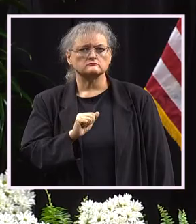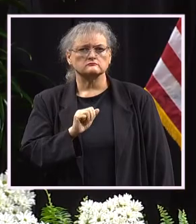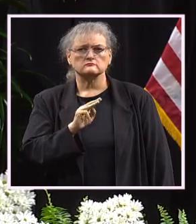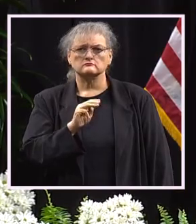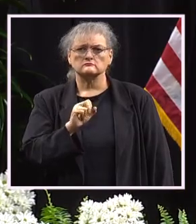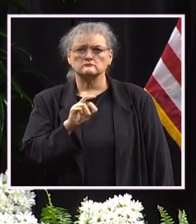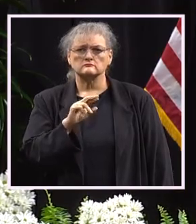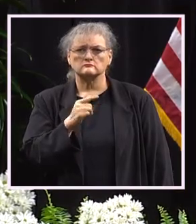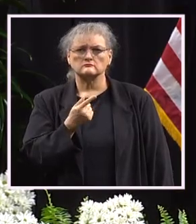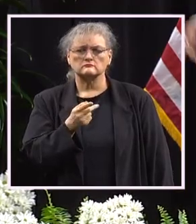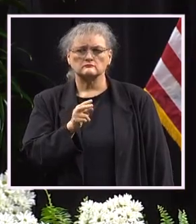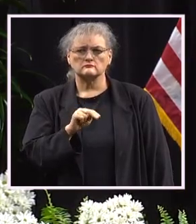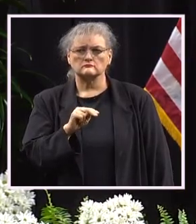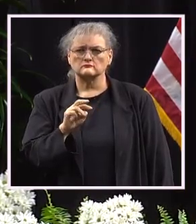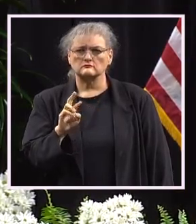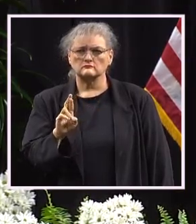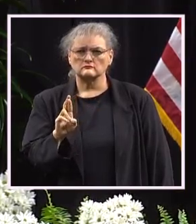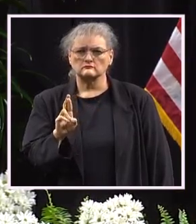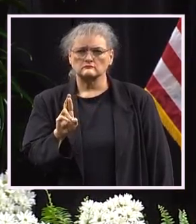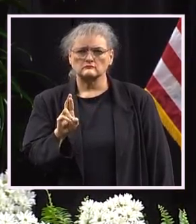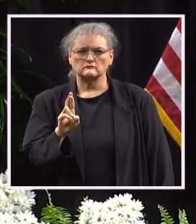Morgan Elizabeth Runner.